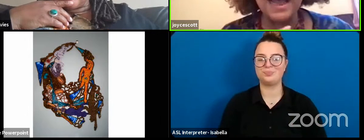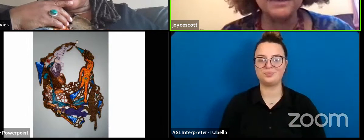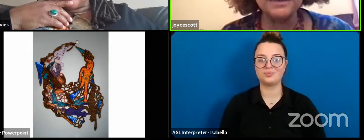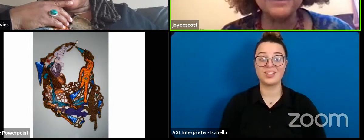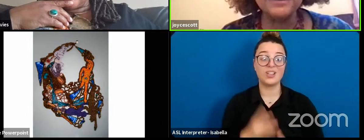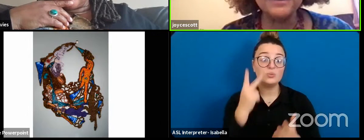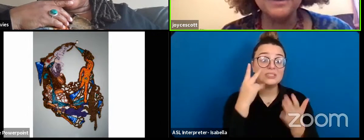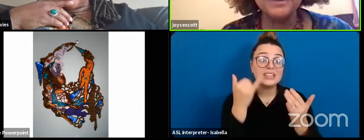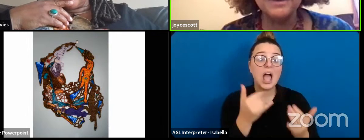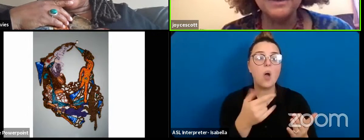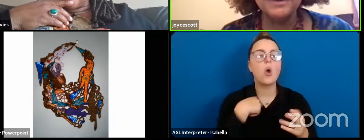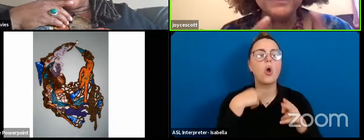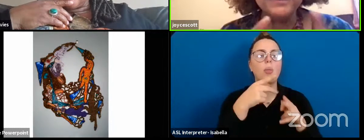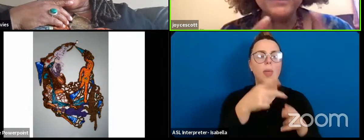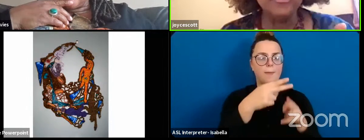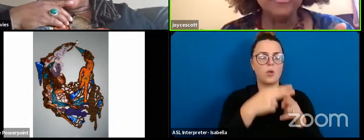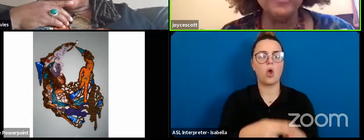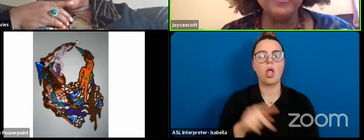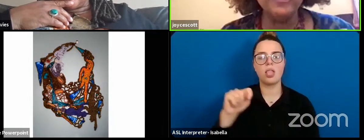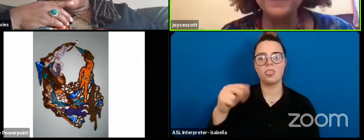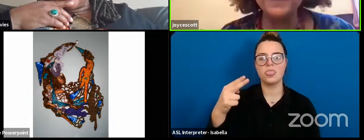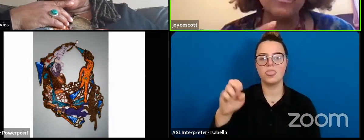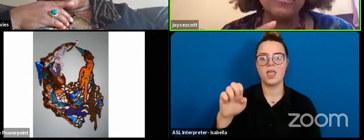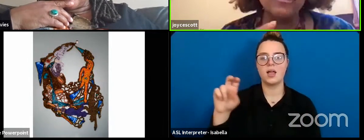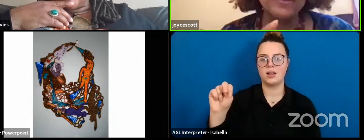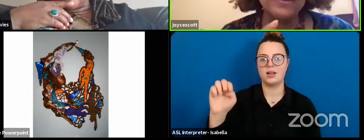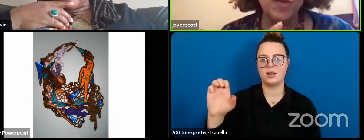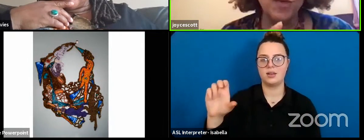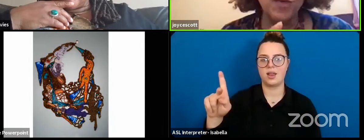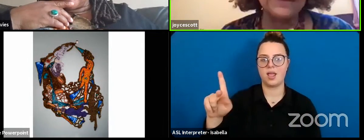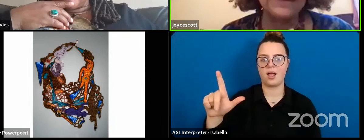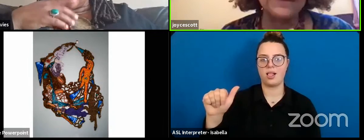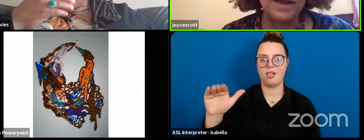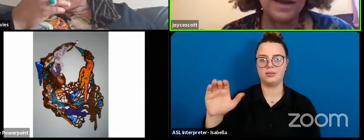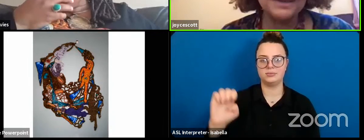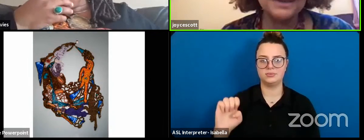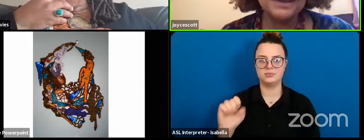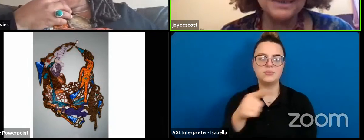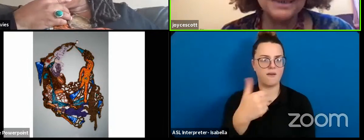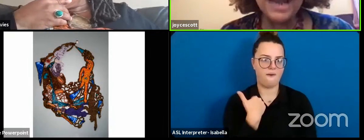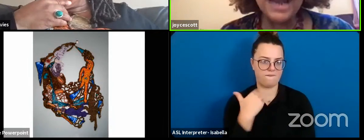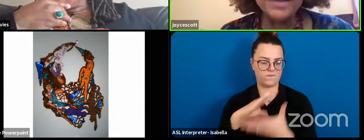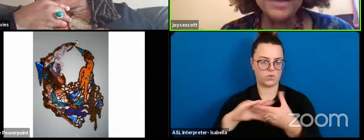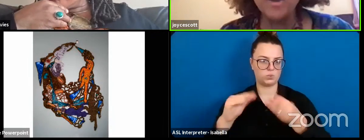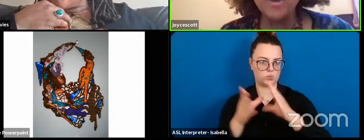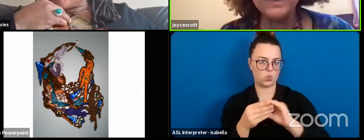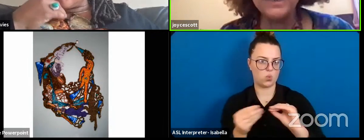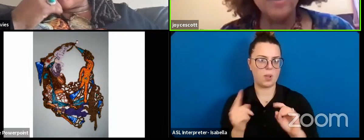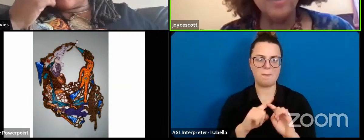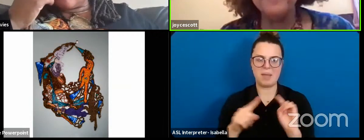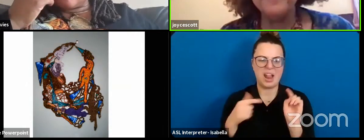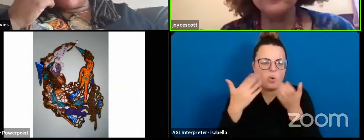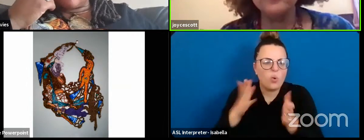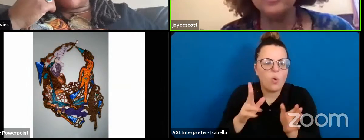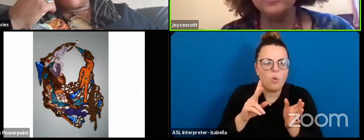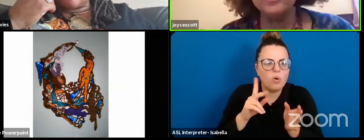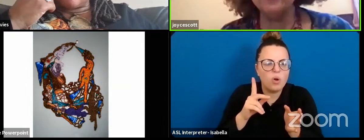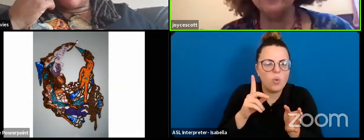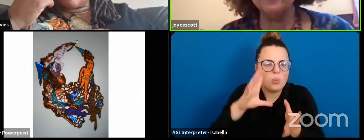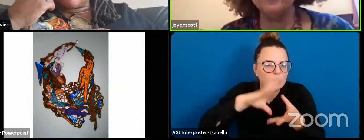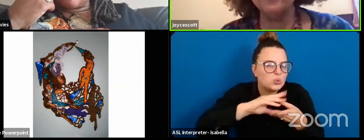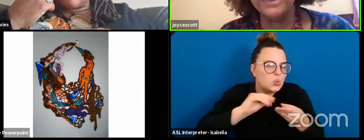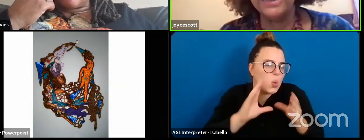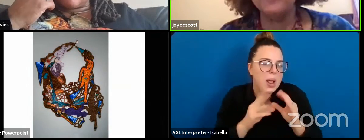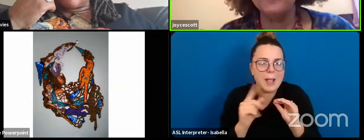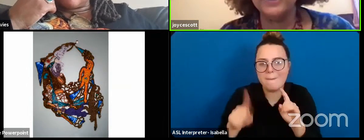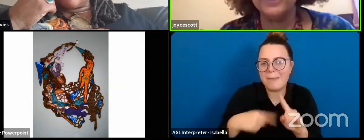the necklace, it's got a story to it, but I don't always know what that's about. I just know that I want people to luxuriate